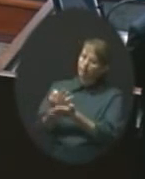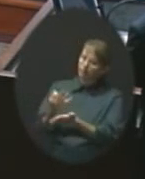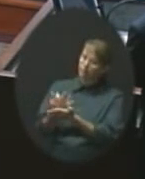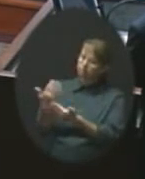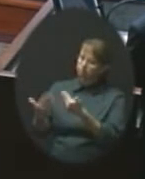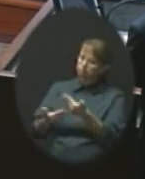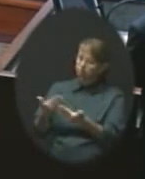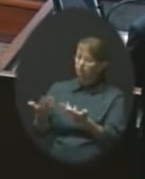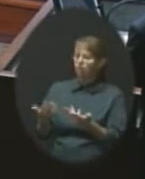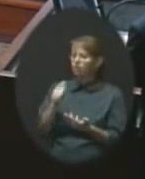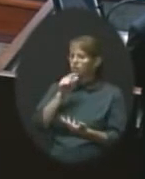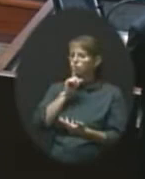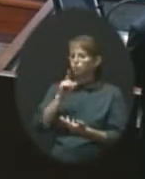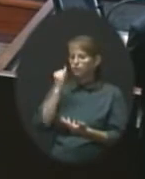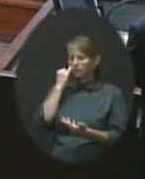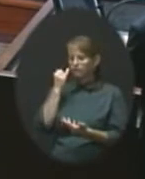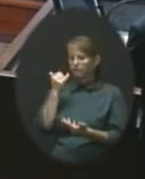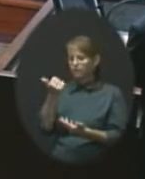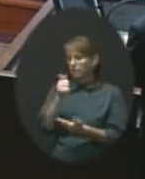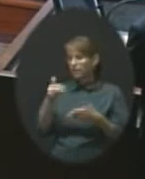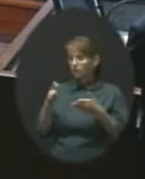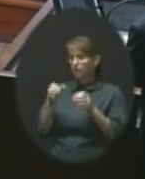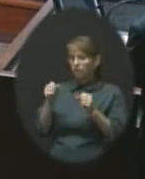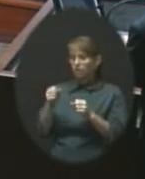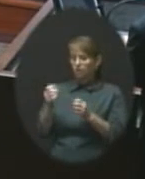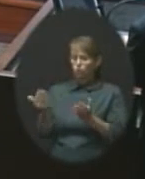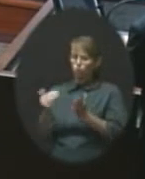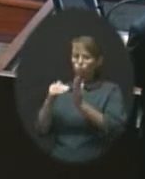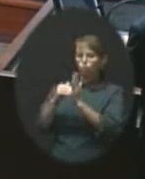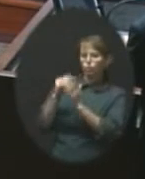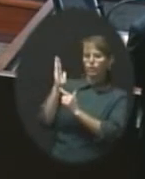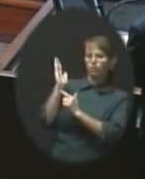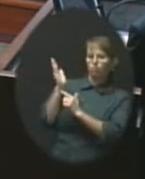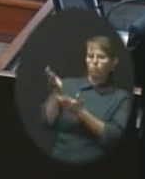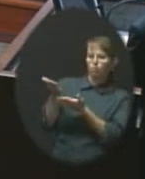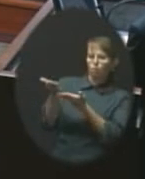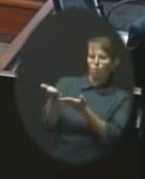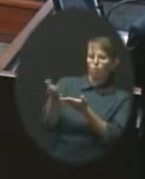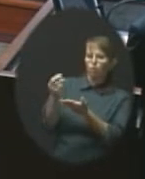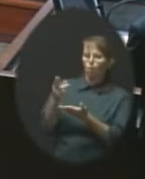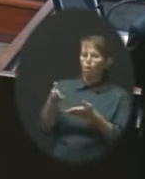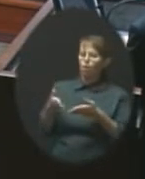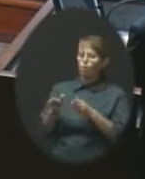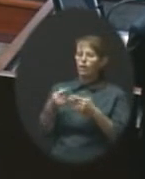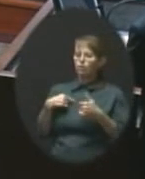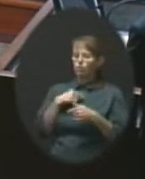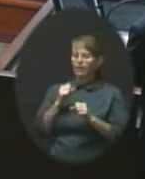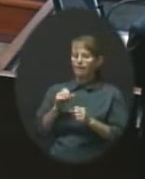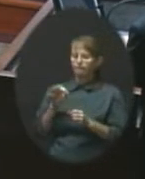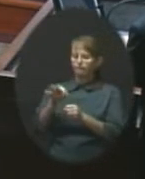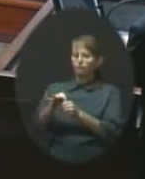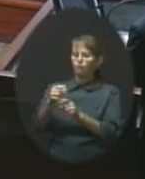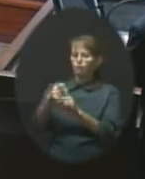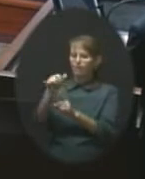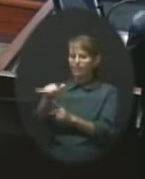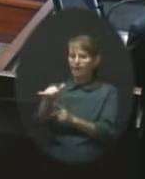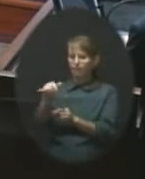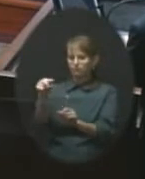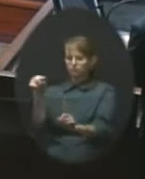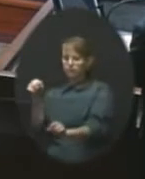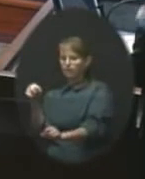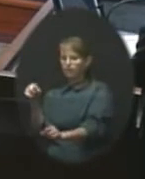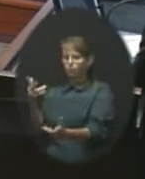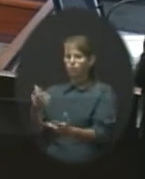a way that we could repropose or if that was a way that we could put it to vote from that standpoint, is that if we